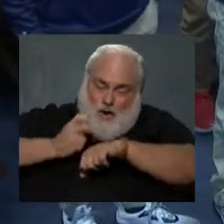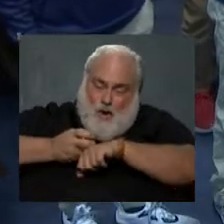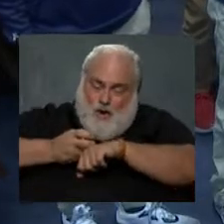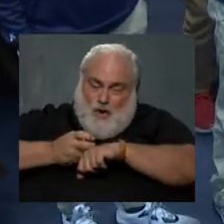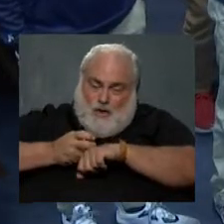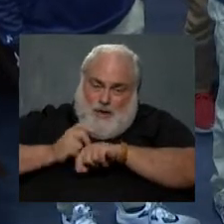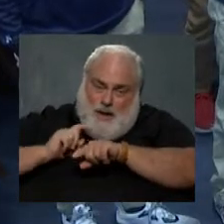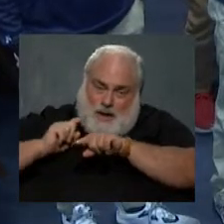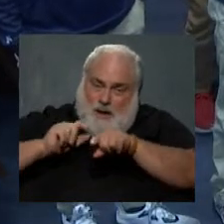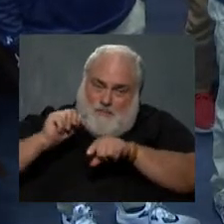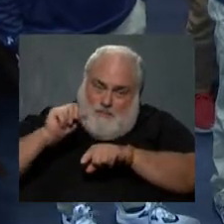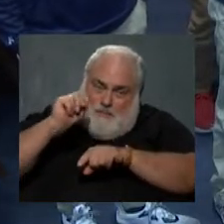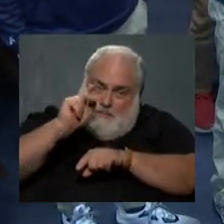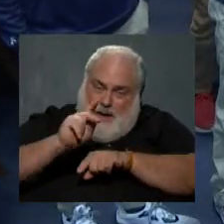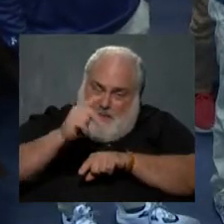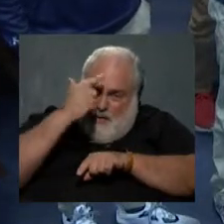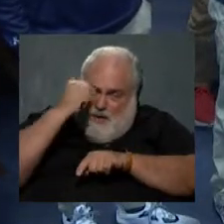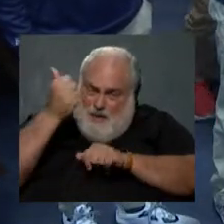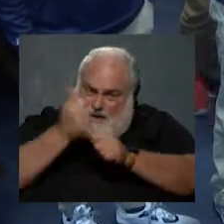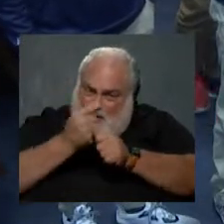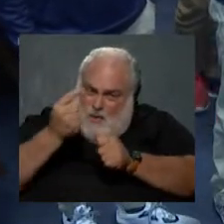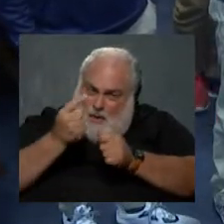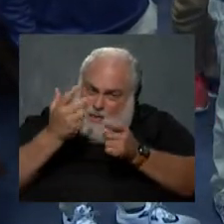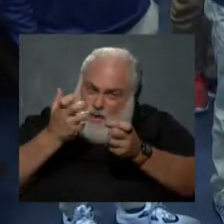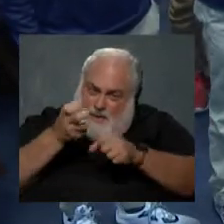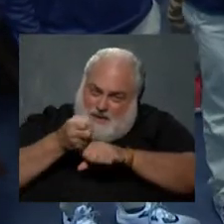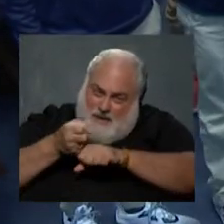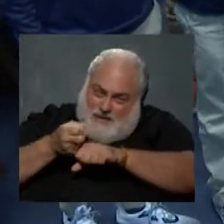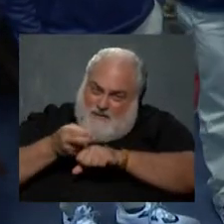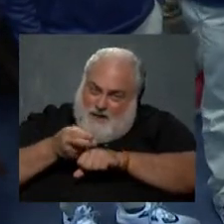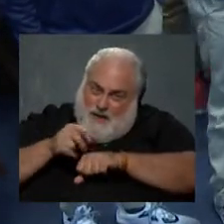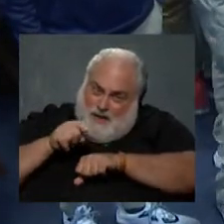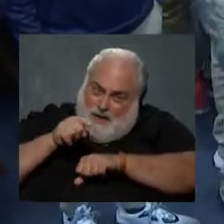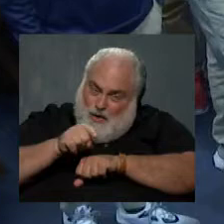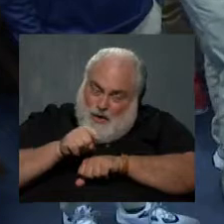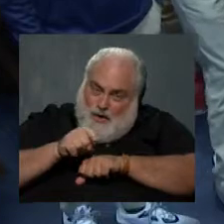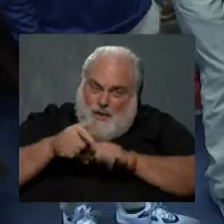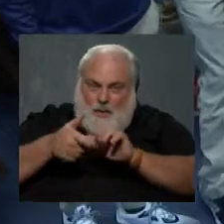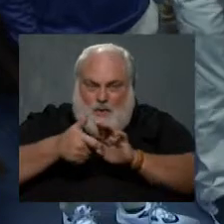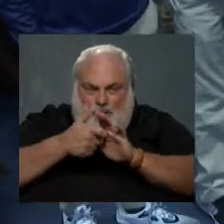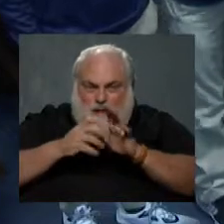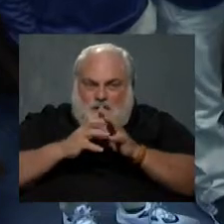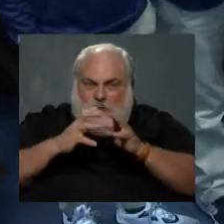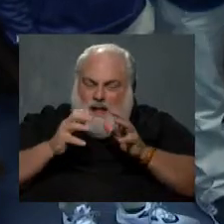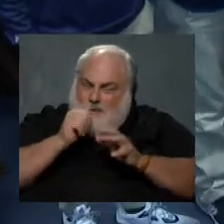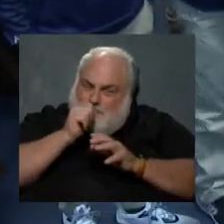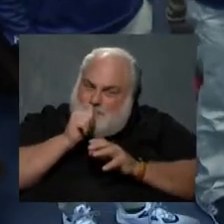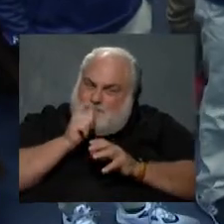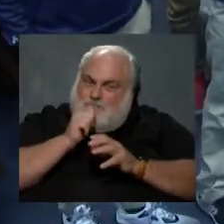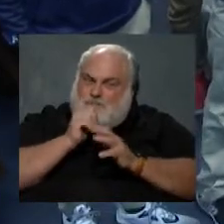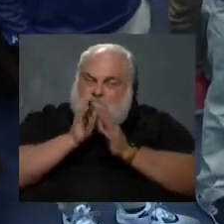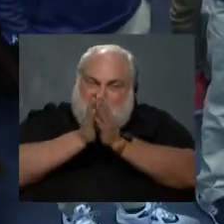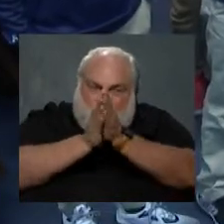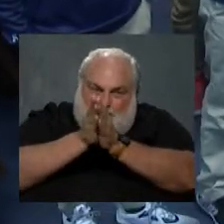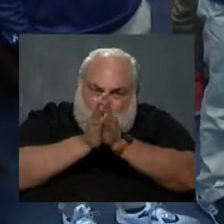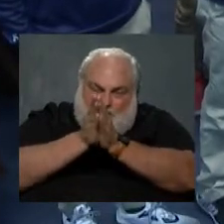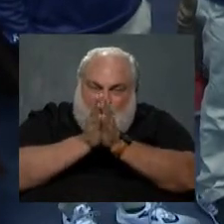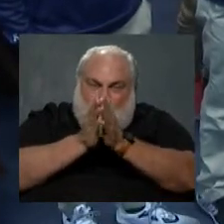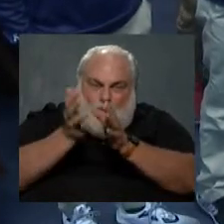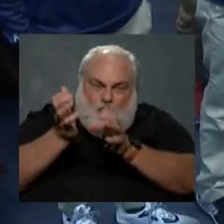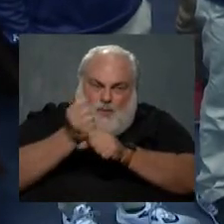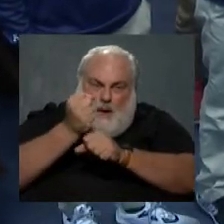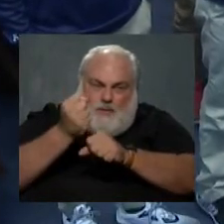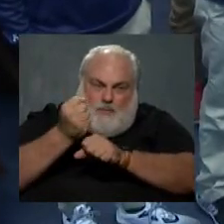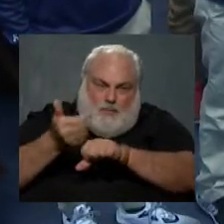champions because everybody's kind of gunning for you, and it takes a lot of discipline to come back hungry the next season after you've won it the year